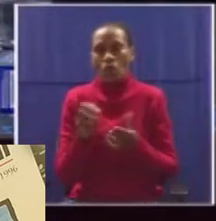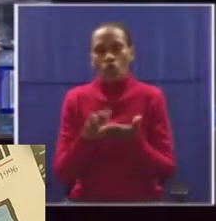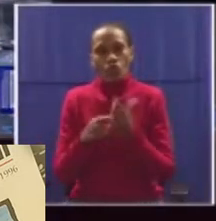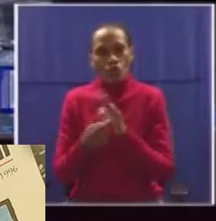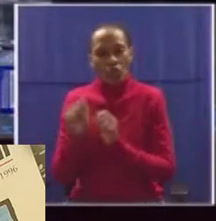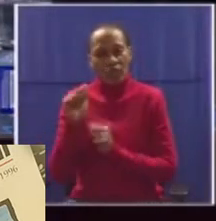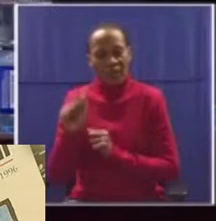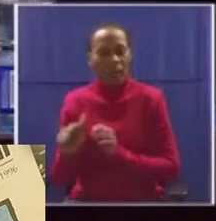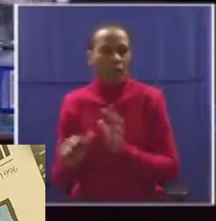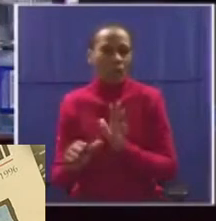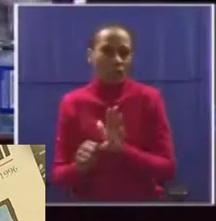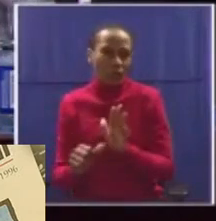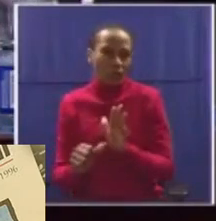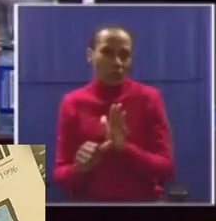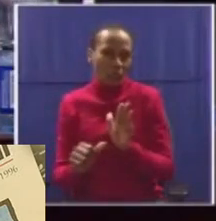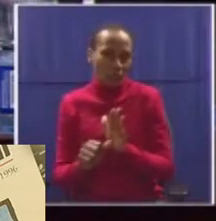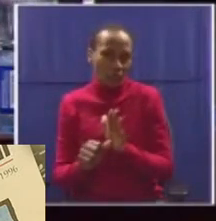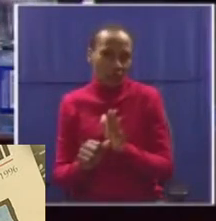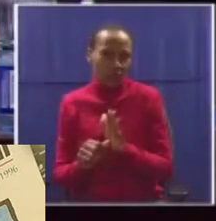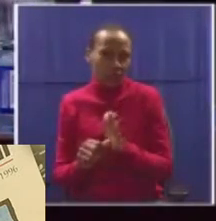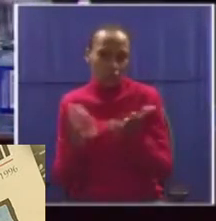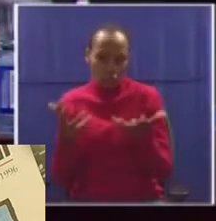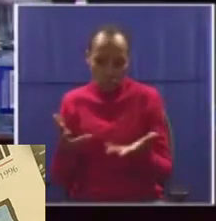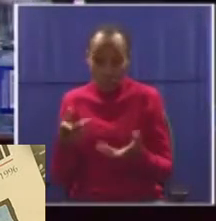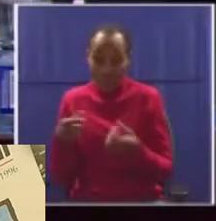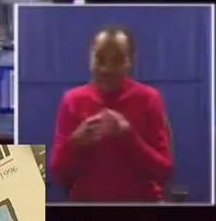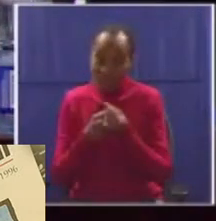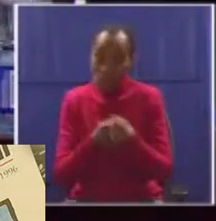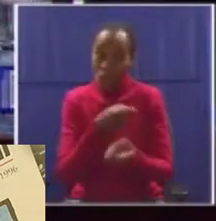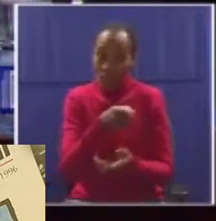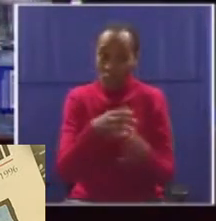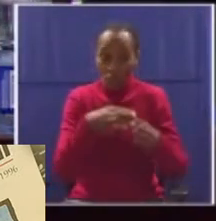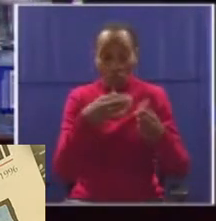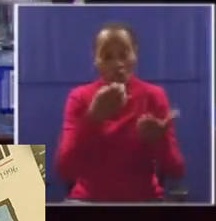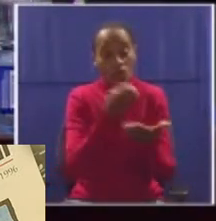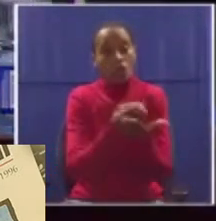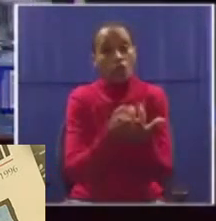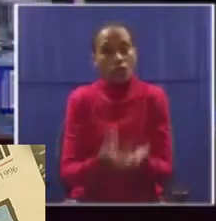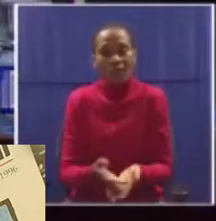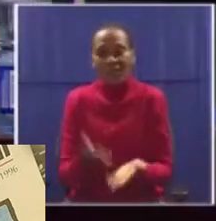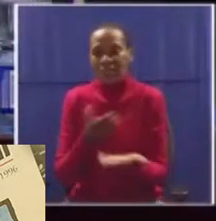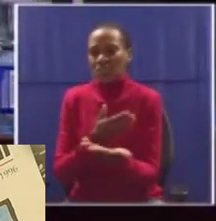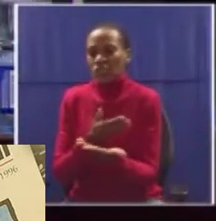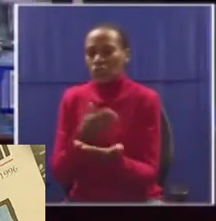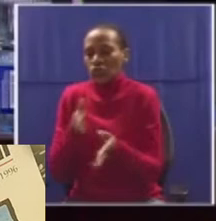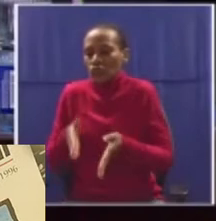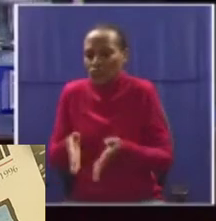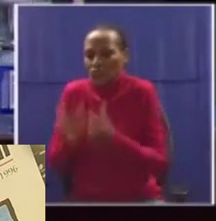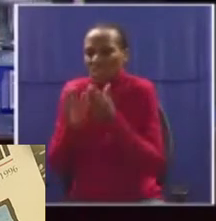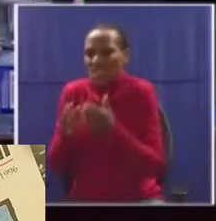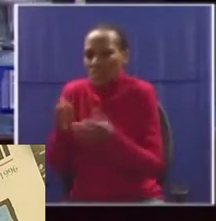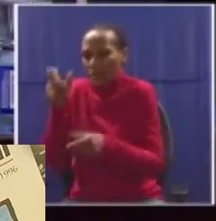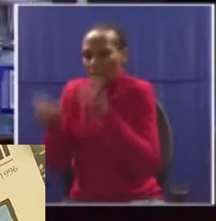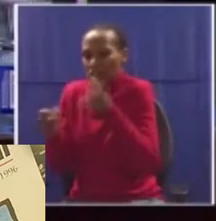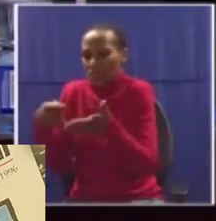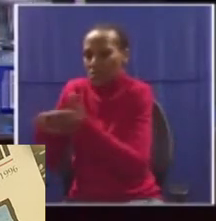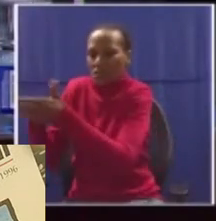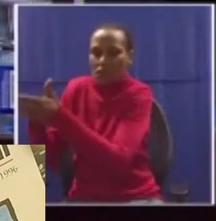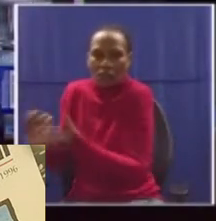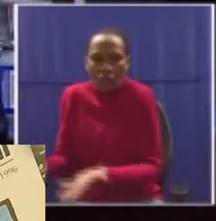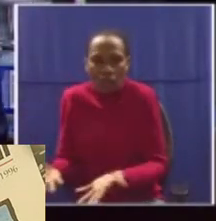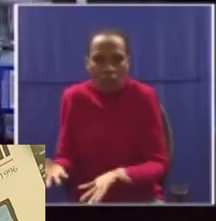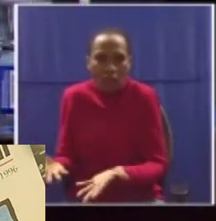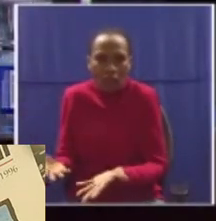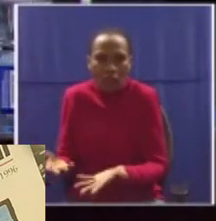component of the South African economy from streetwalkers to small factories represent